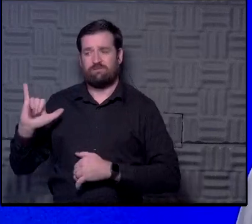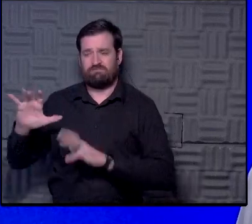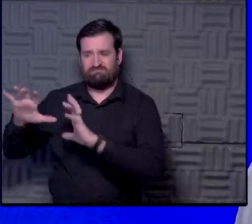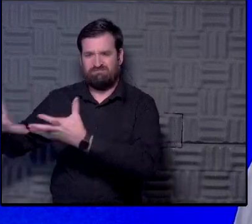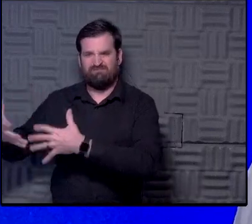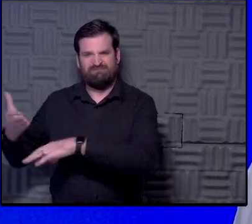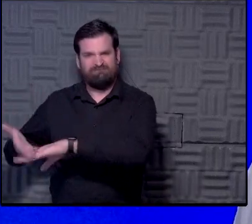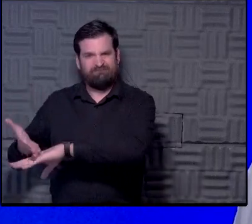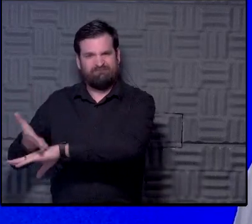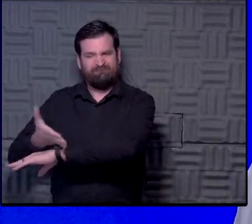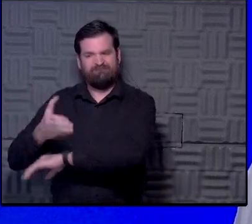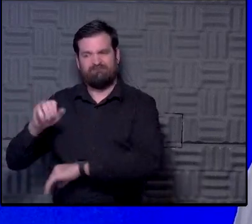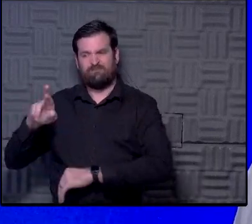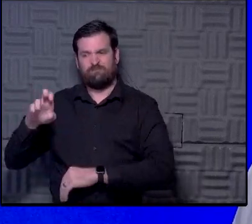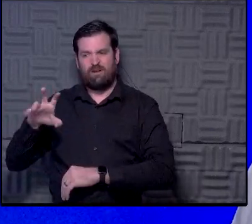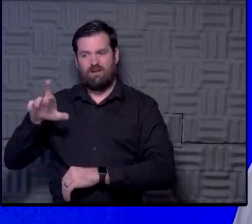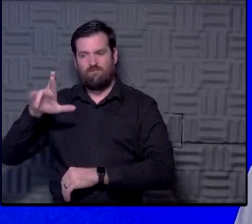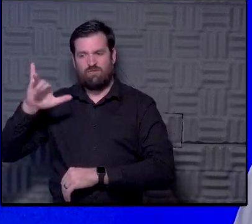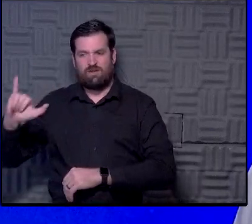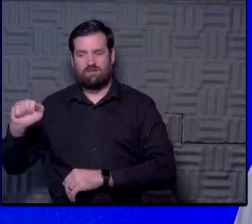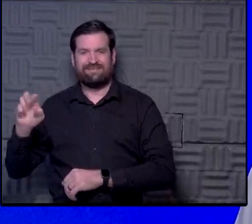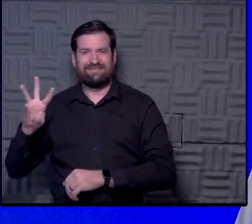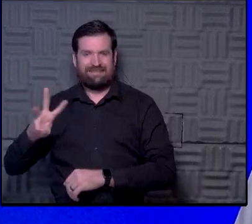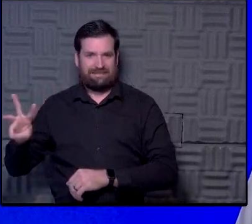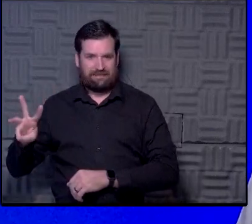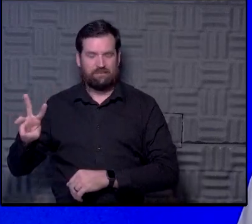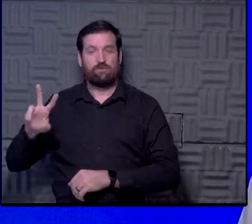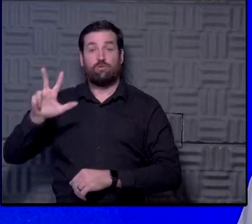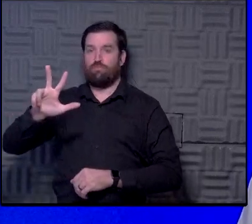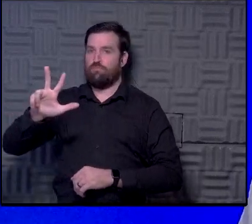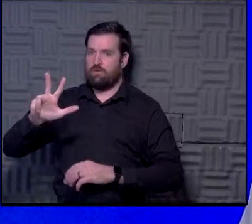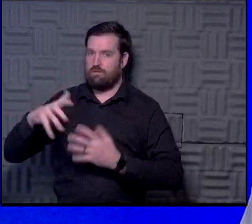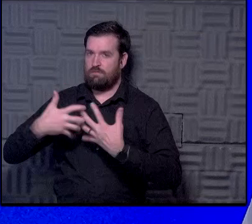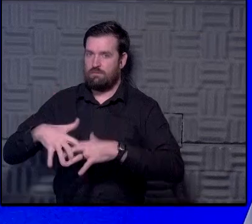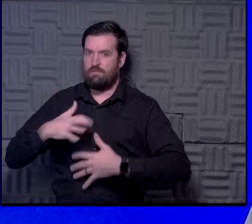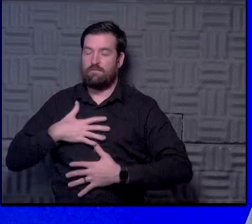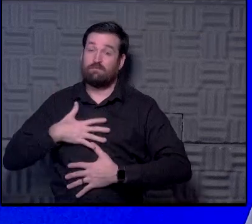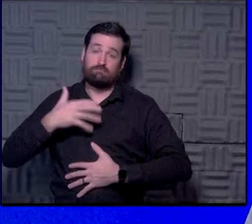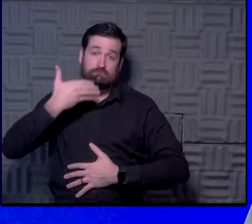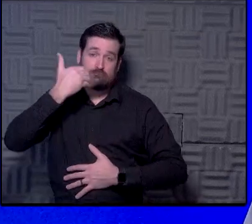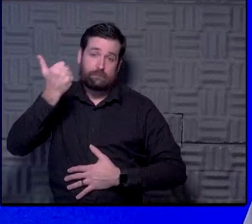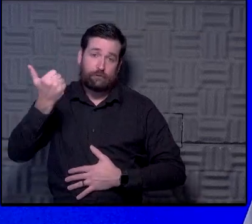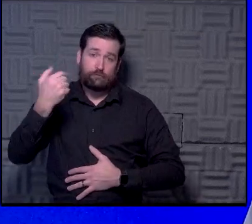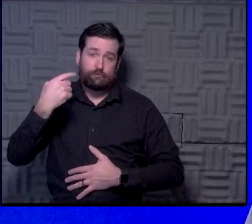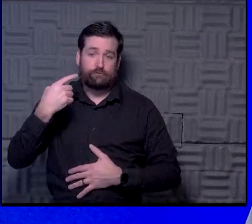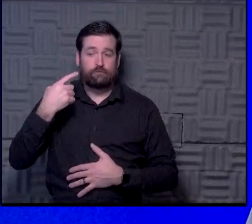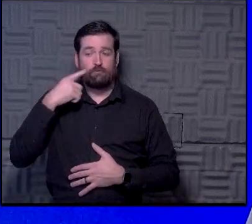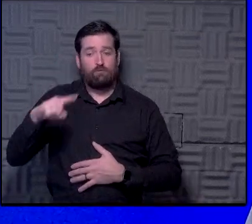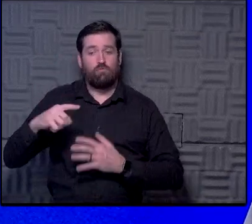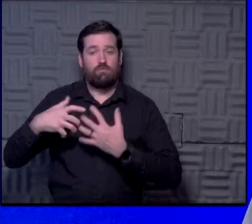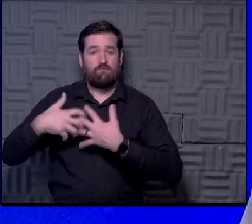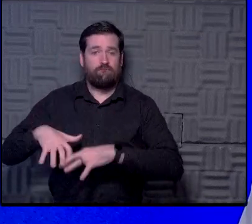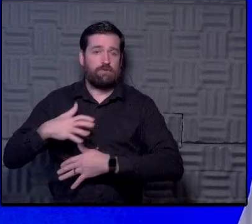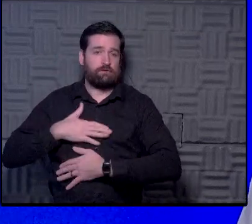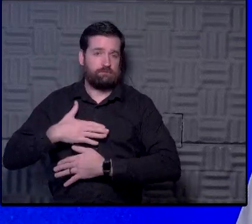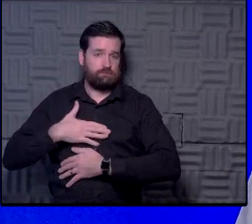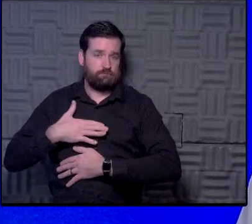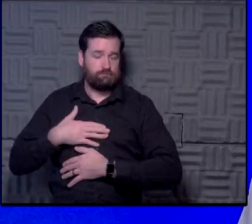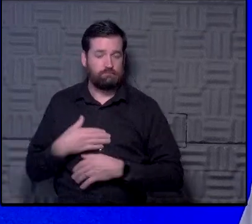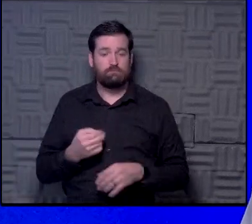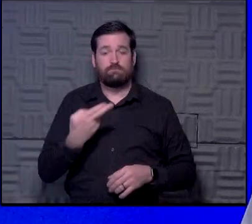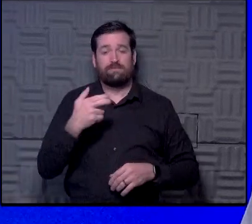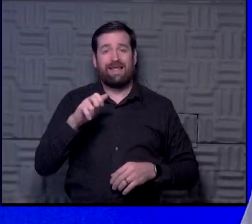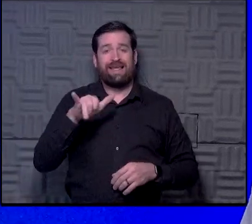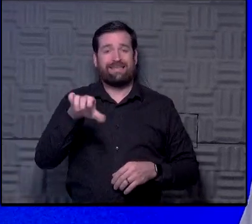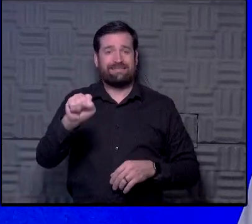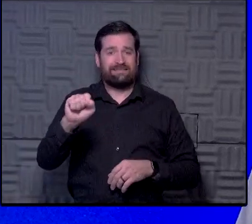recovery phase that are still here in the hospital, with 3 of those on the vent. So that's a lot better as far as ventilator use. Hays